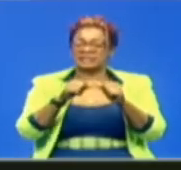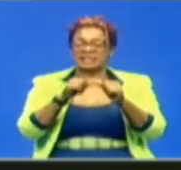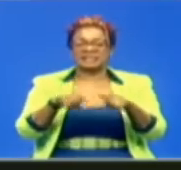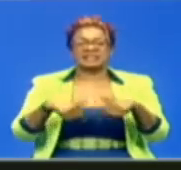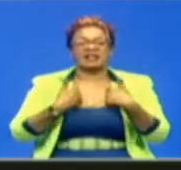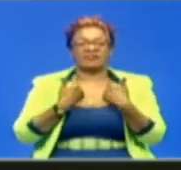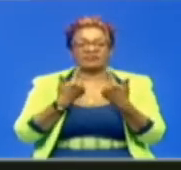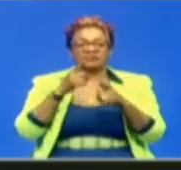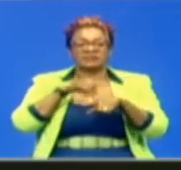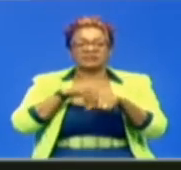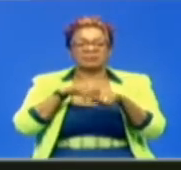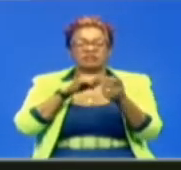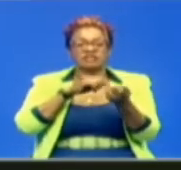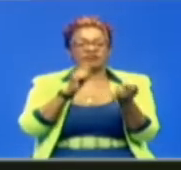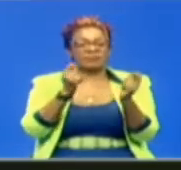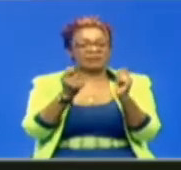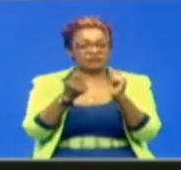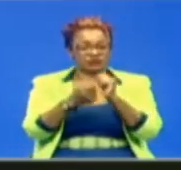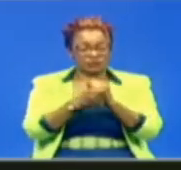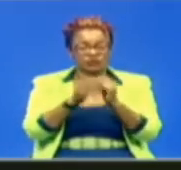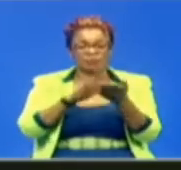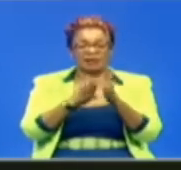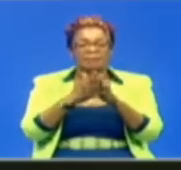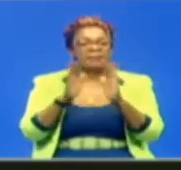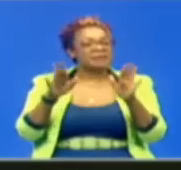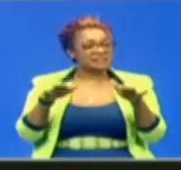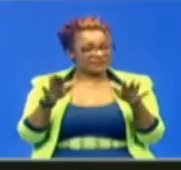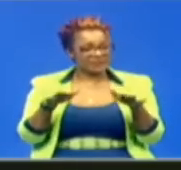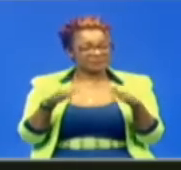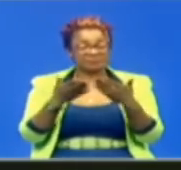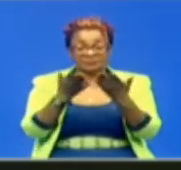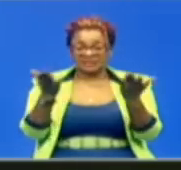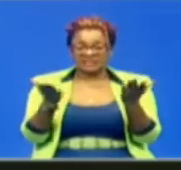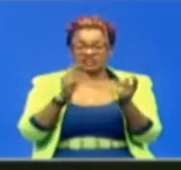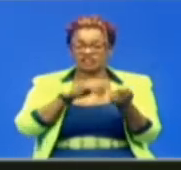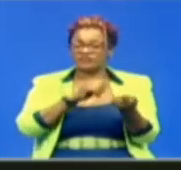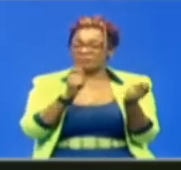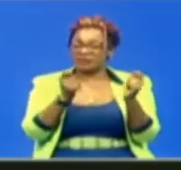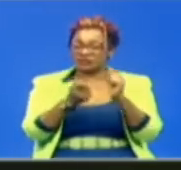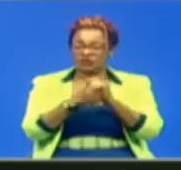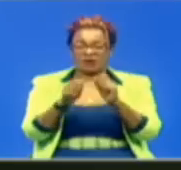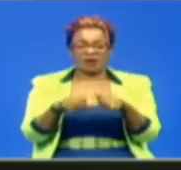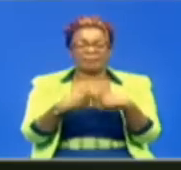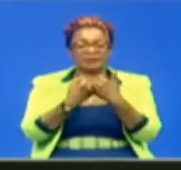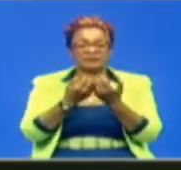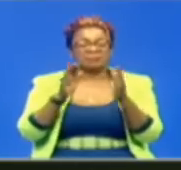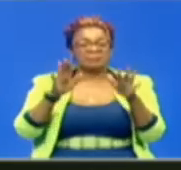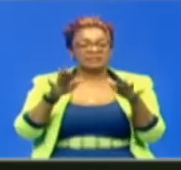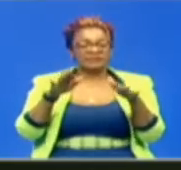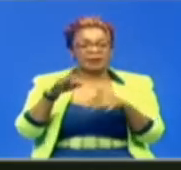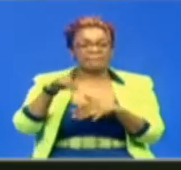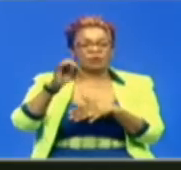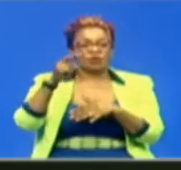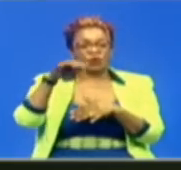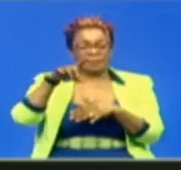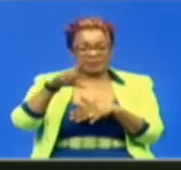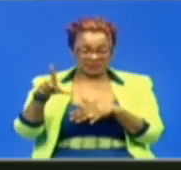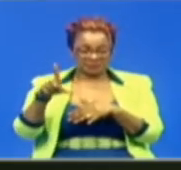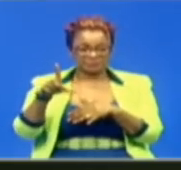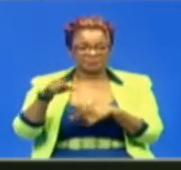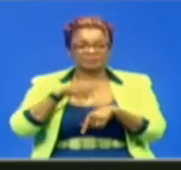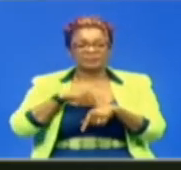during its transformation into a butterfly. This transformation takes place in the butterfly's pupal stage when